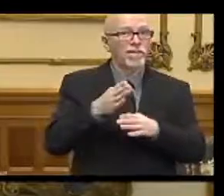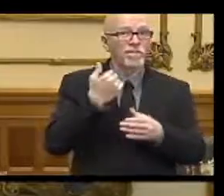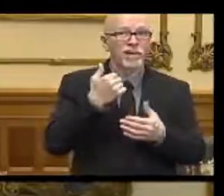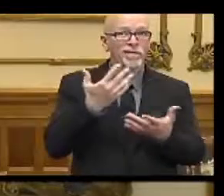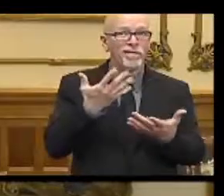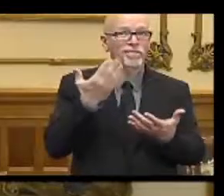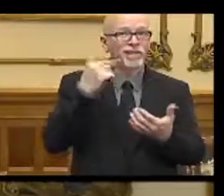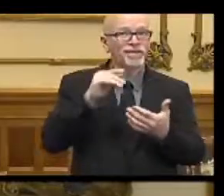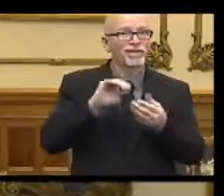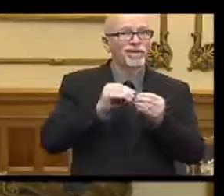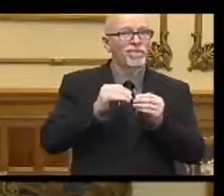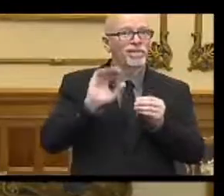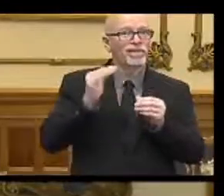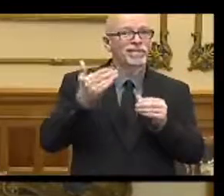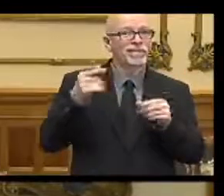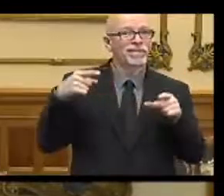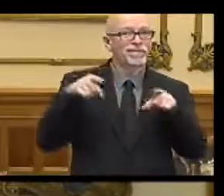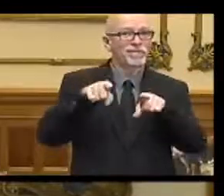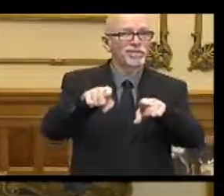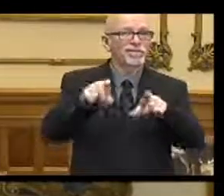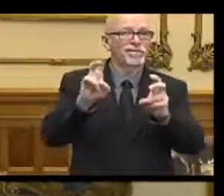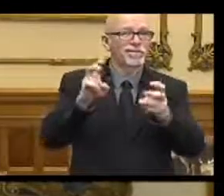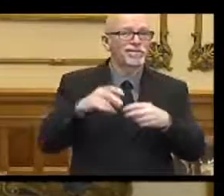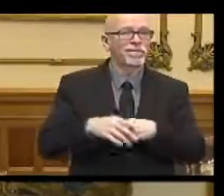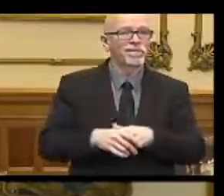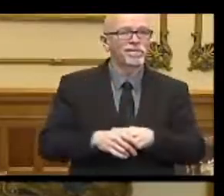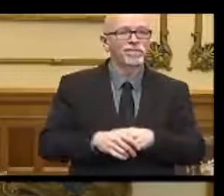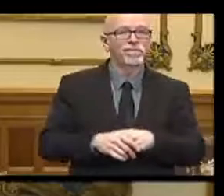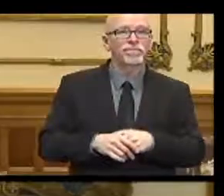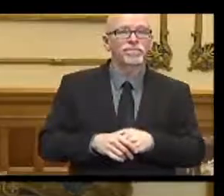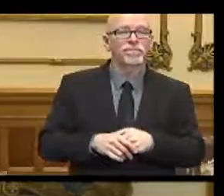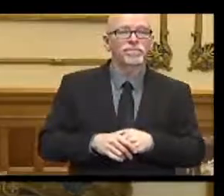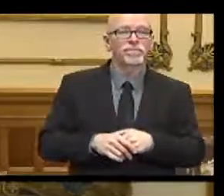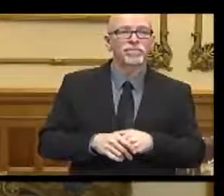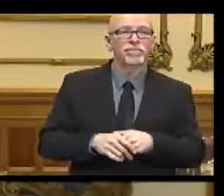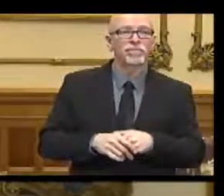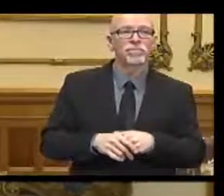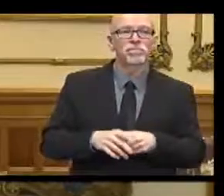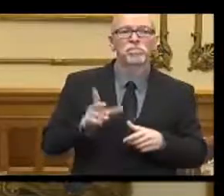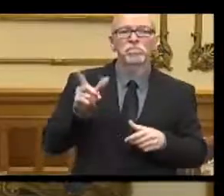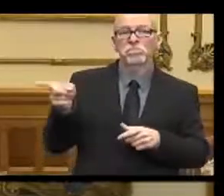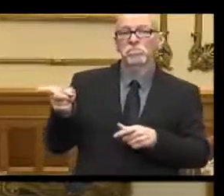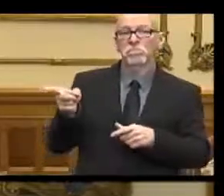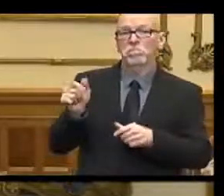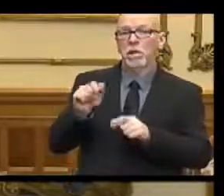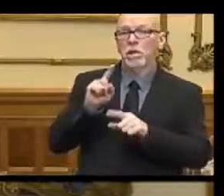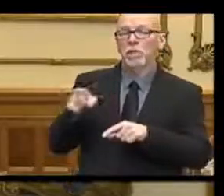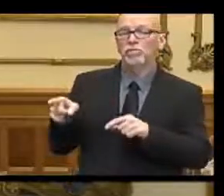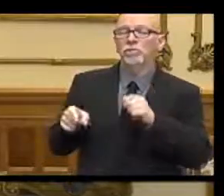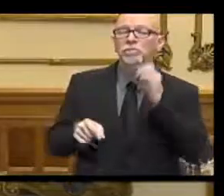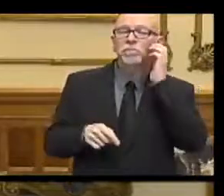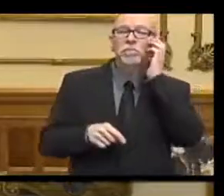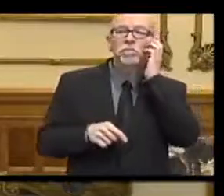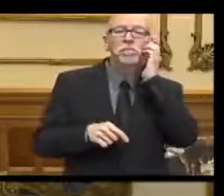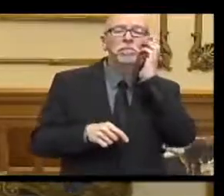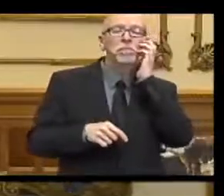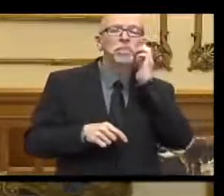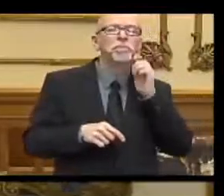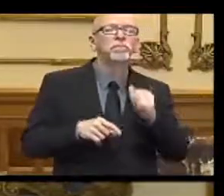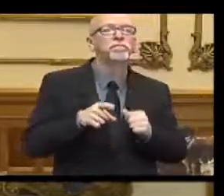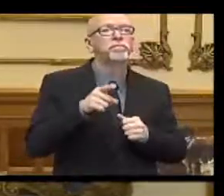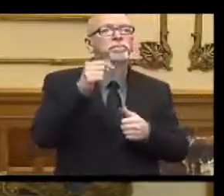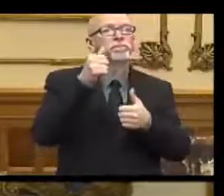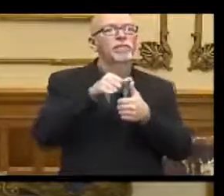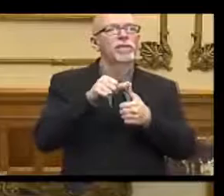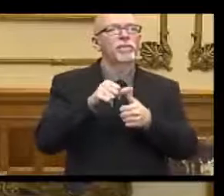those numbers seem to kind of coincide with one another? You want to actually take the numbers? So remember,